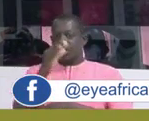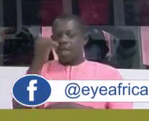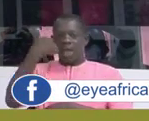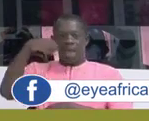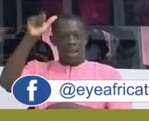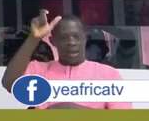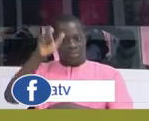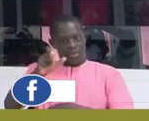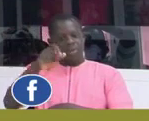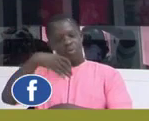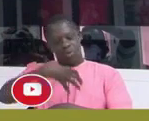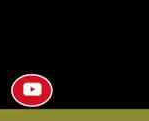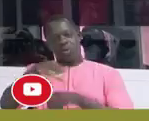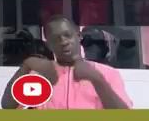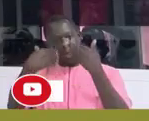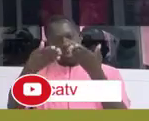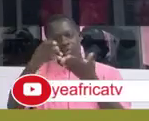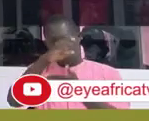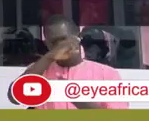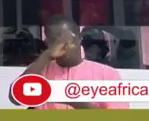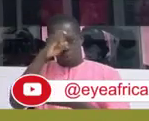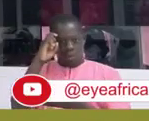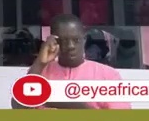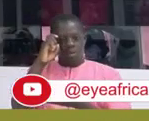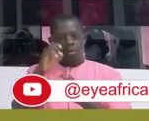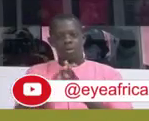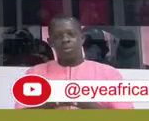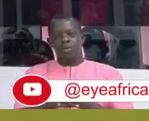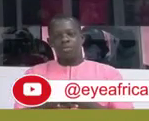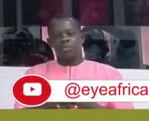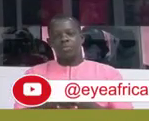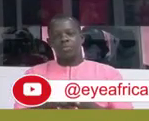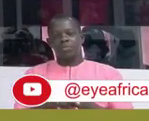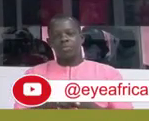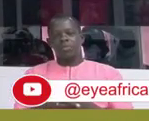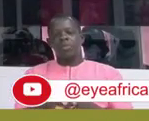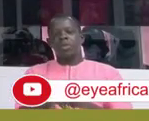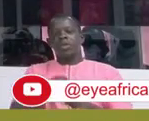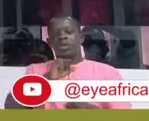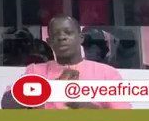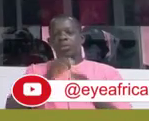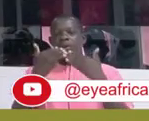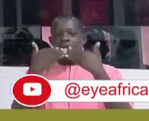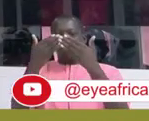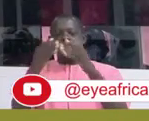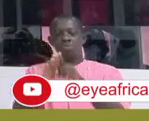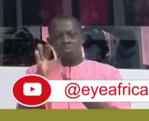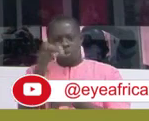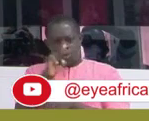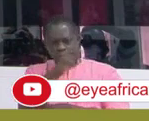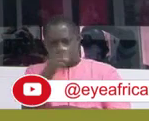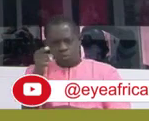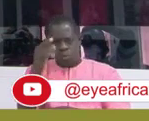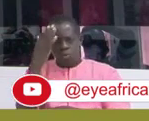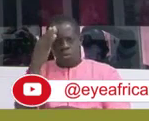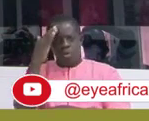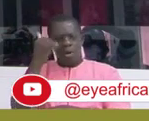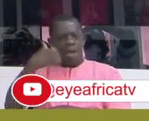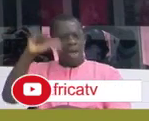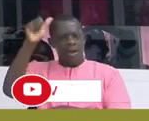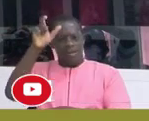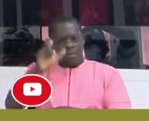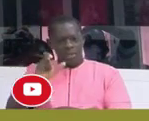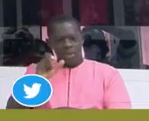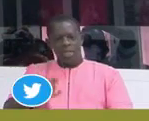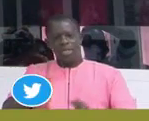okay, he said, but the elder is supposed to give me work. He said, I don't know if you